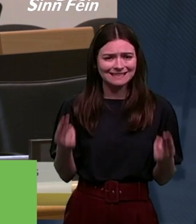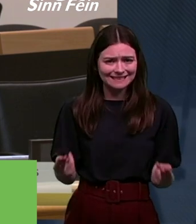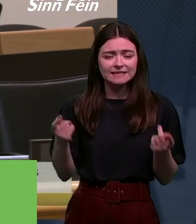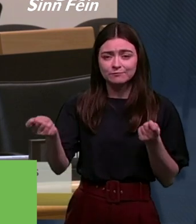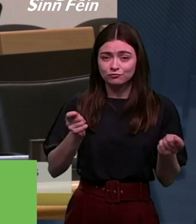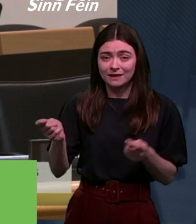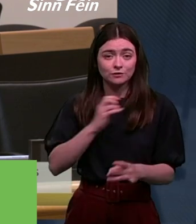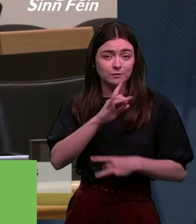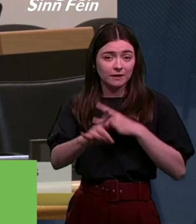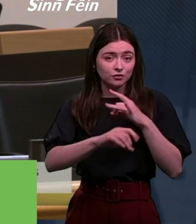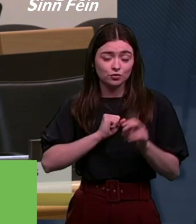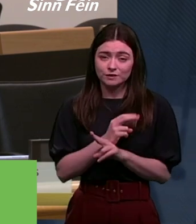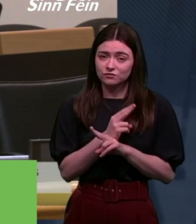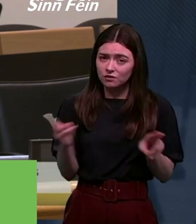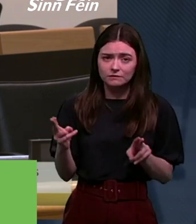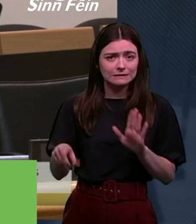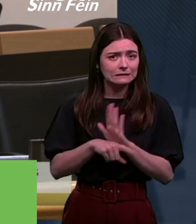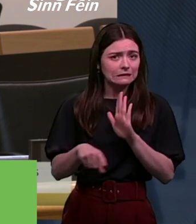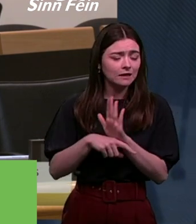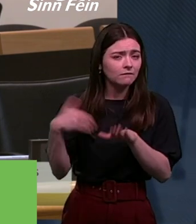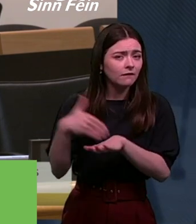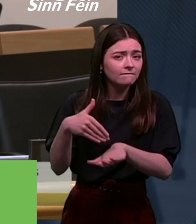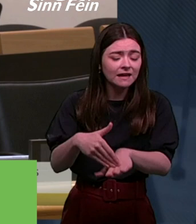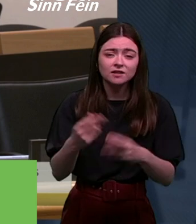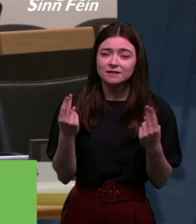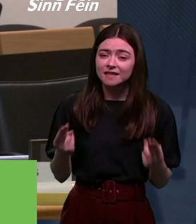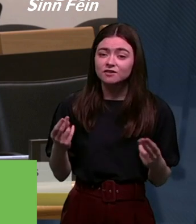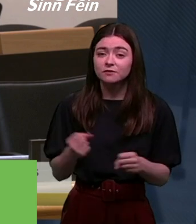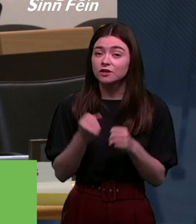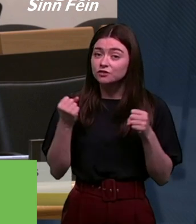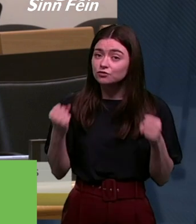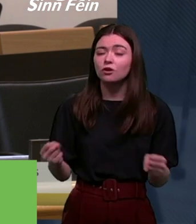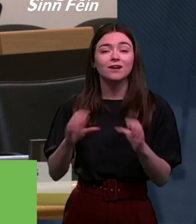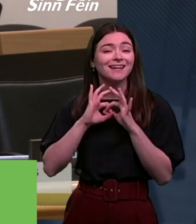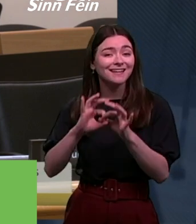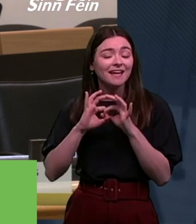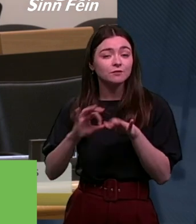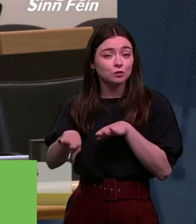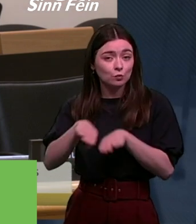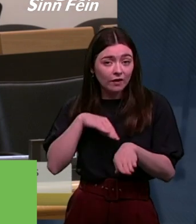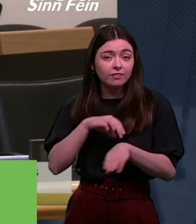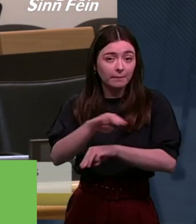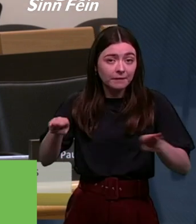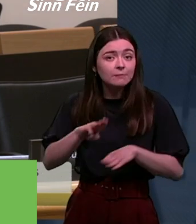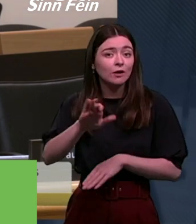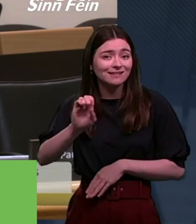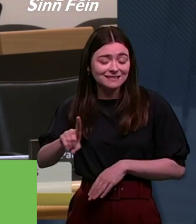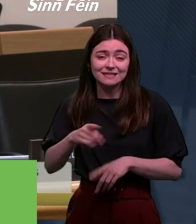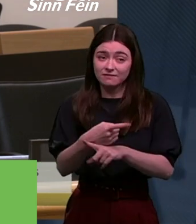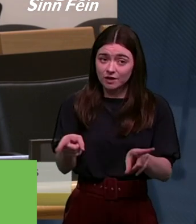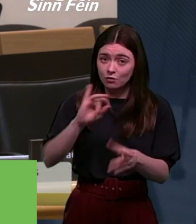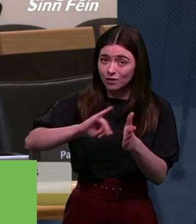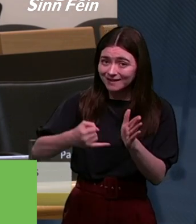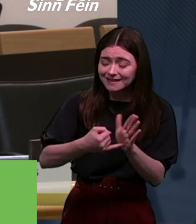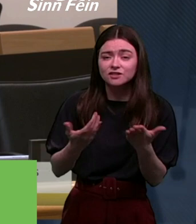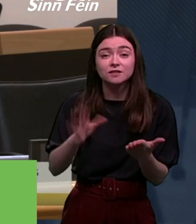regulated to ensure that it's not harmful, and I think there needs to be very, very strong engagement with autistic people and their representative organisations,